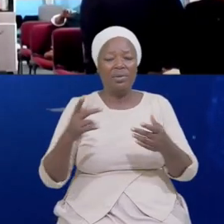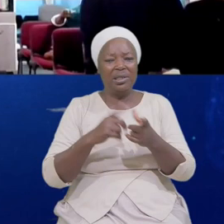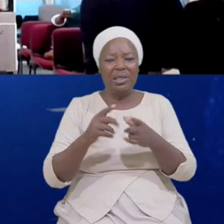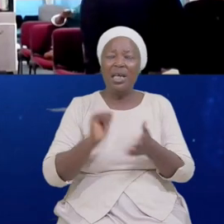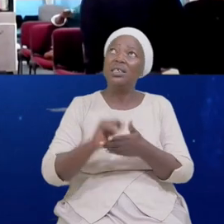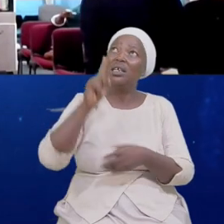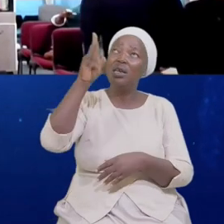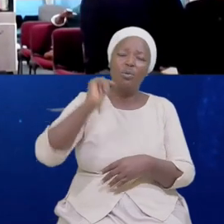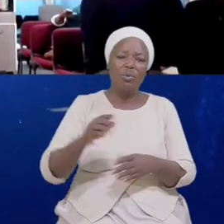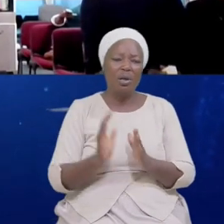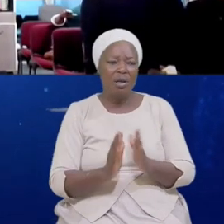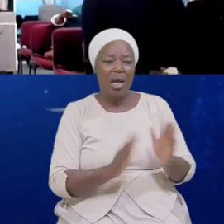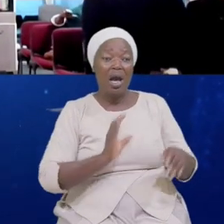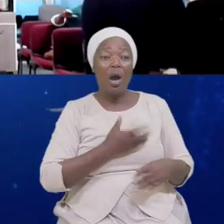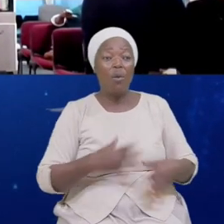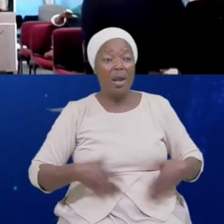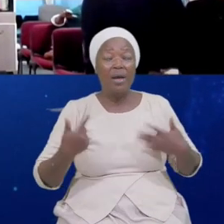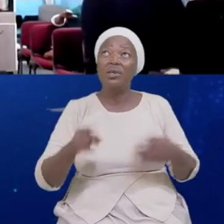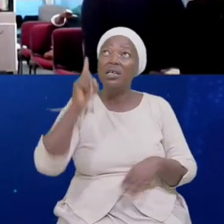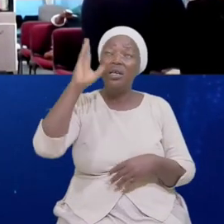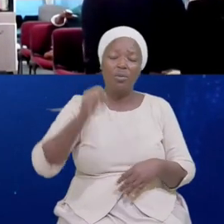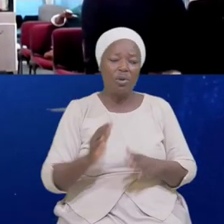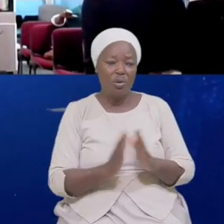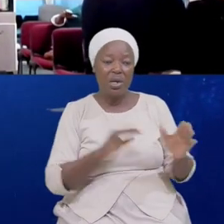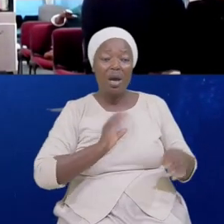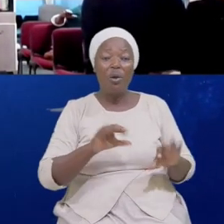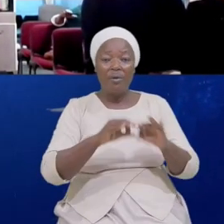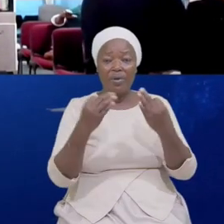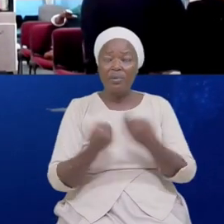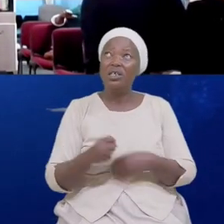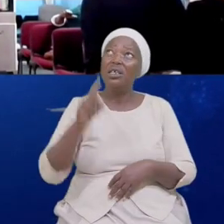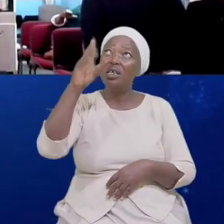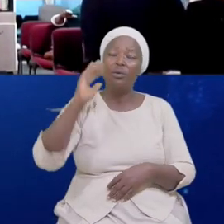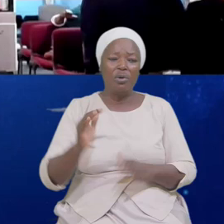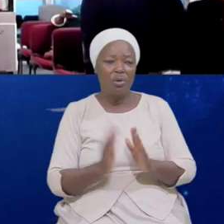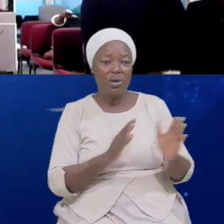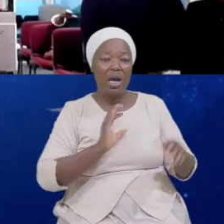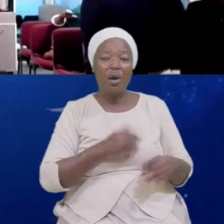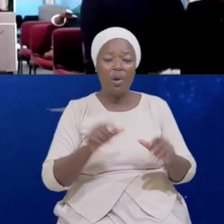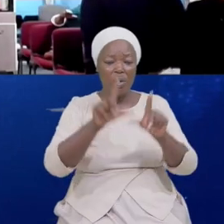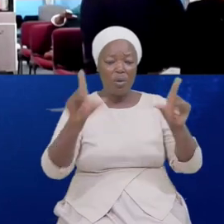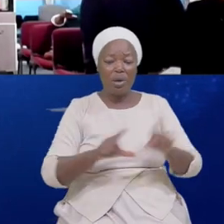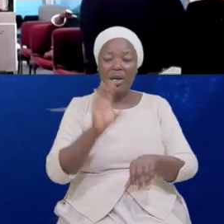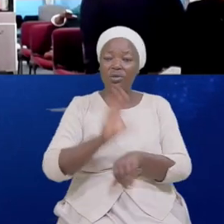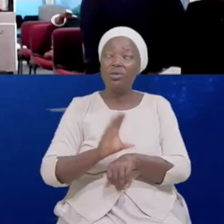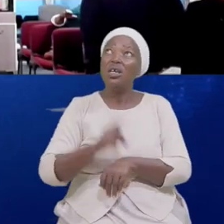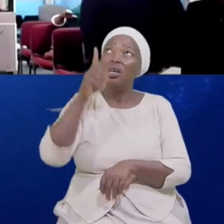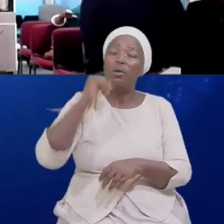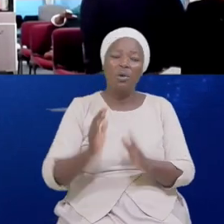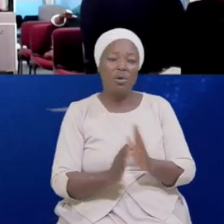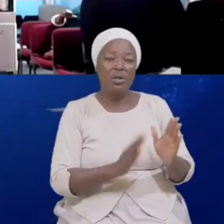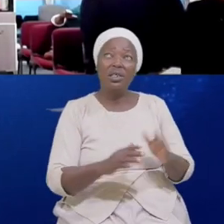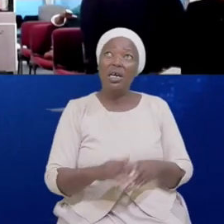our lives, he'll order our families, he will order our local church, he will order his